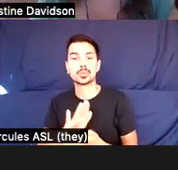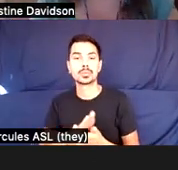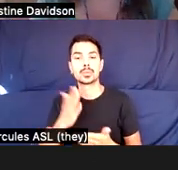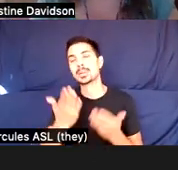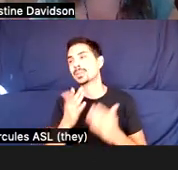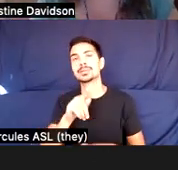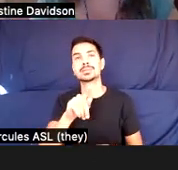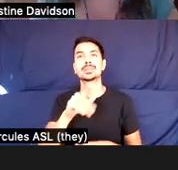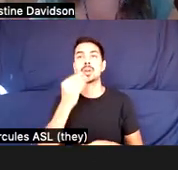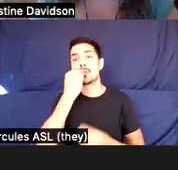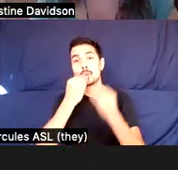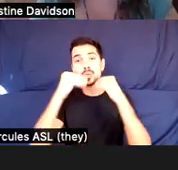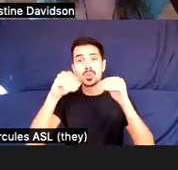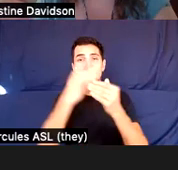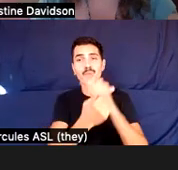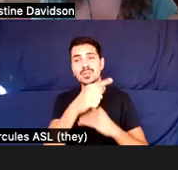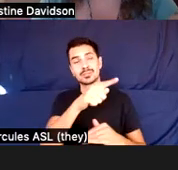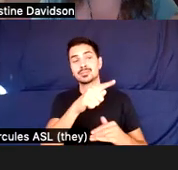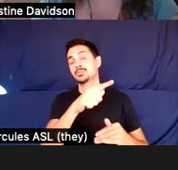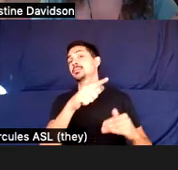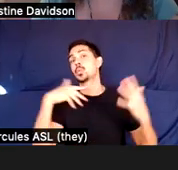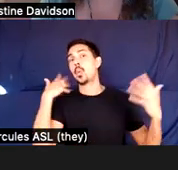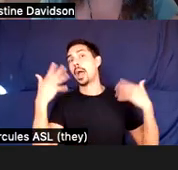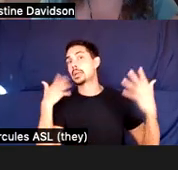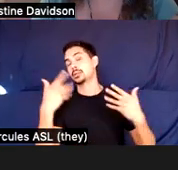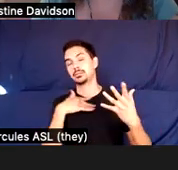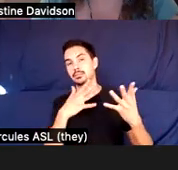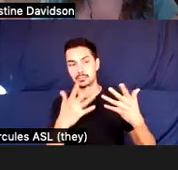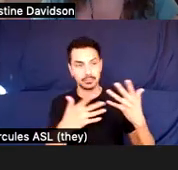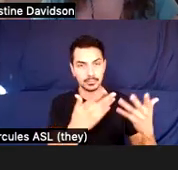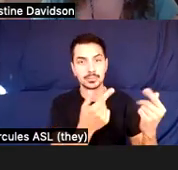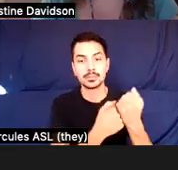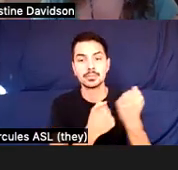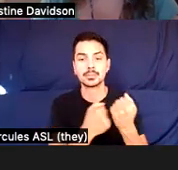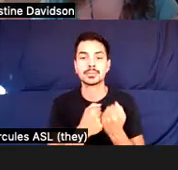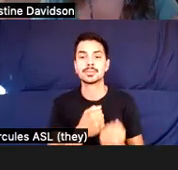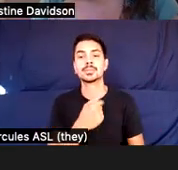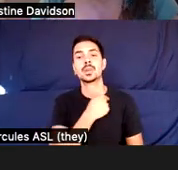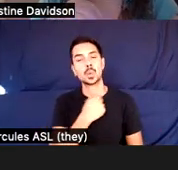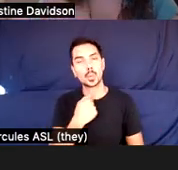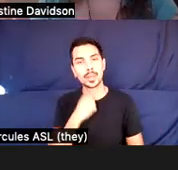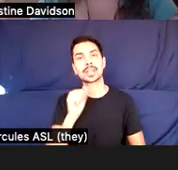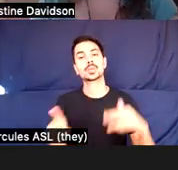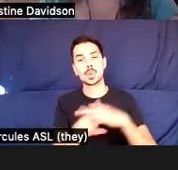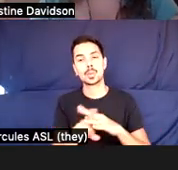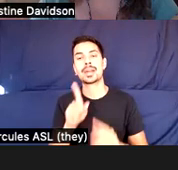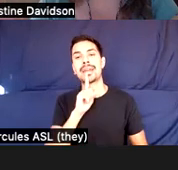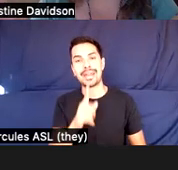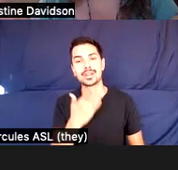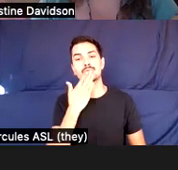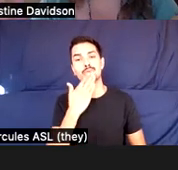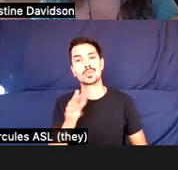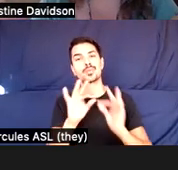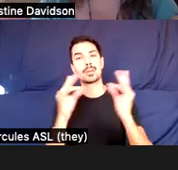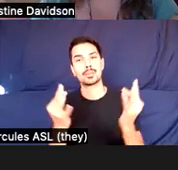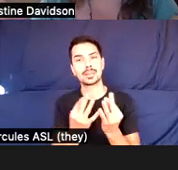Our advocacy can show up all different kinds of ways, being good relatives to one another, right? And so the expertise in this room,